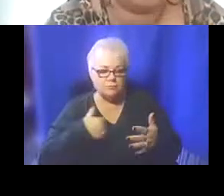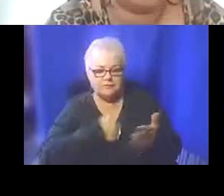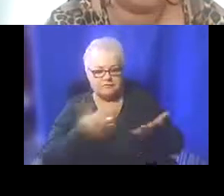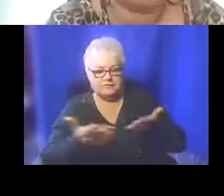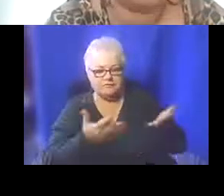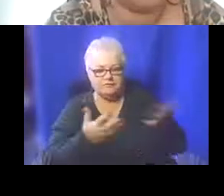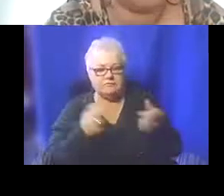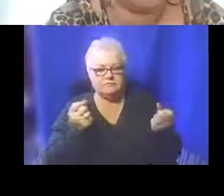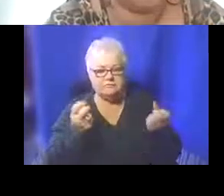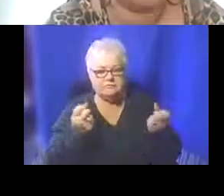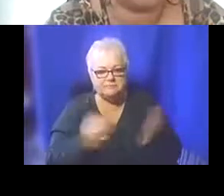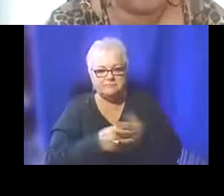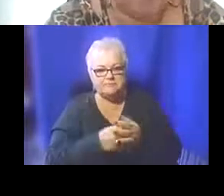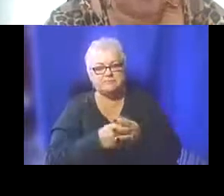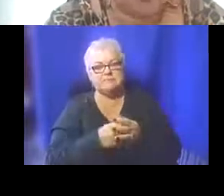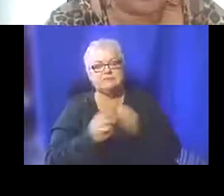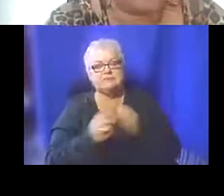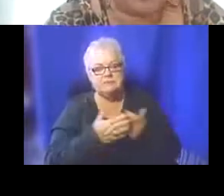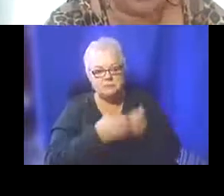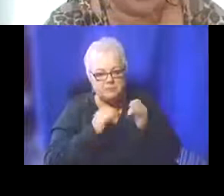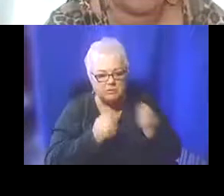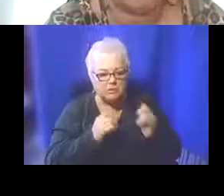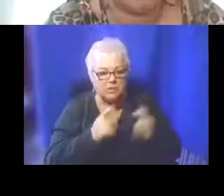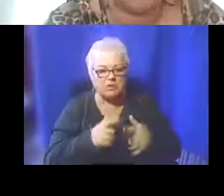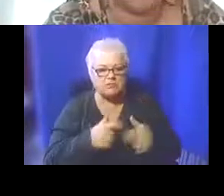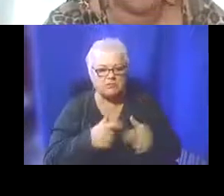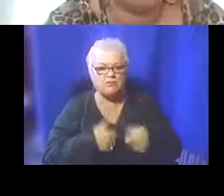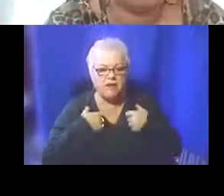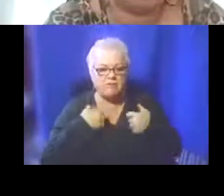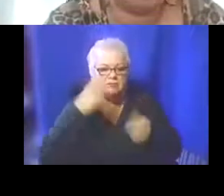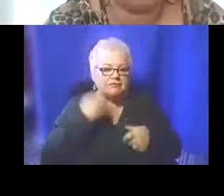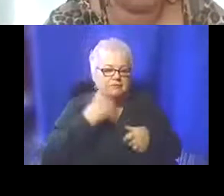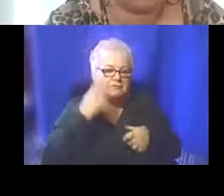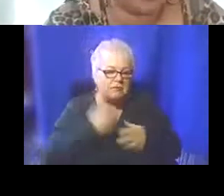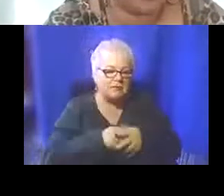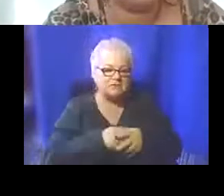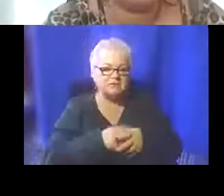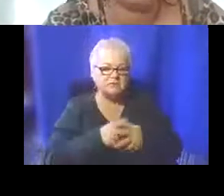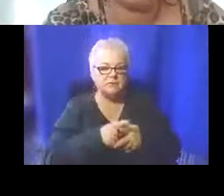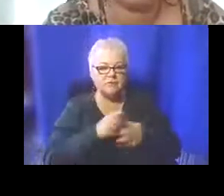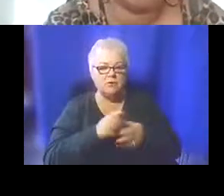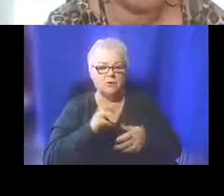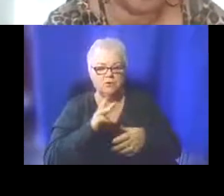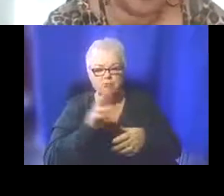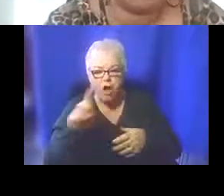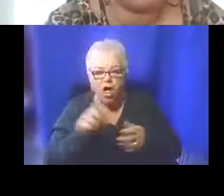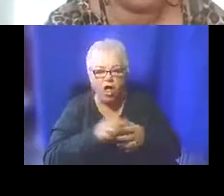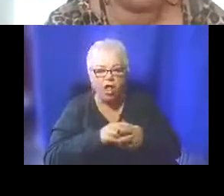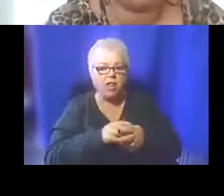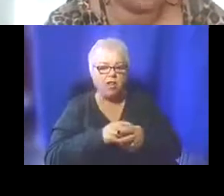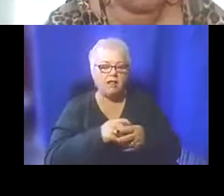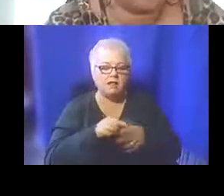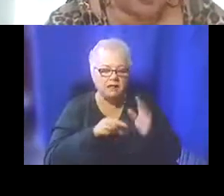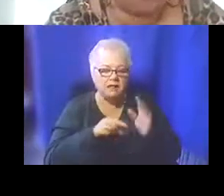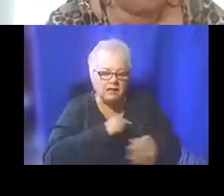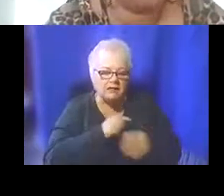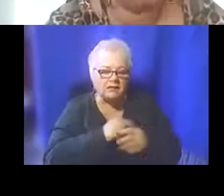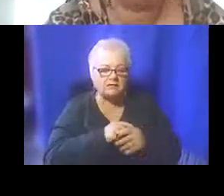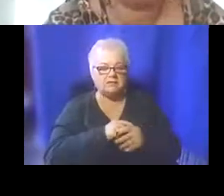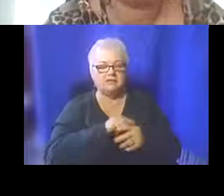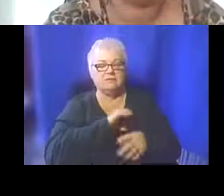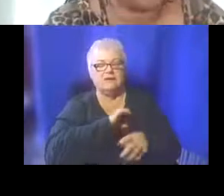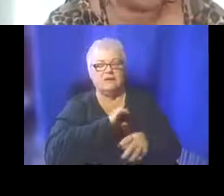compassion fatigue are similar to what survivors will experience: withdrawal, guilt, depleted energy,